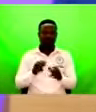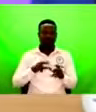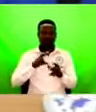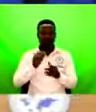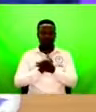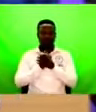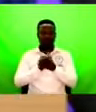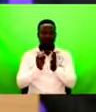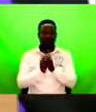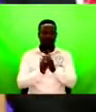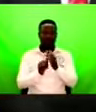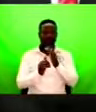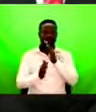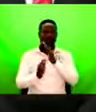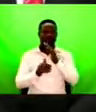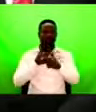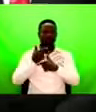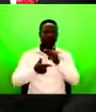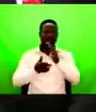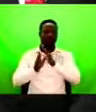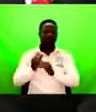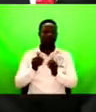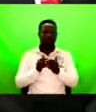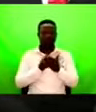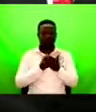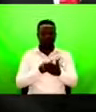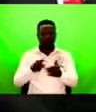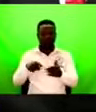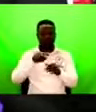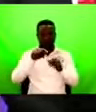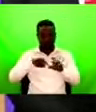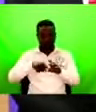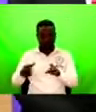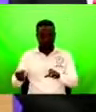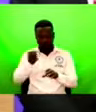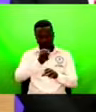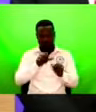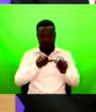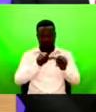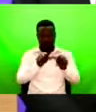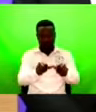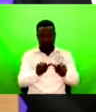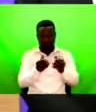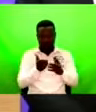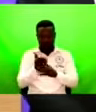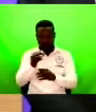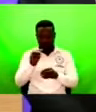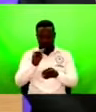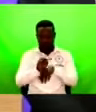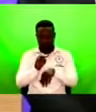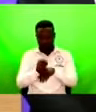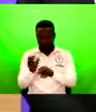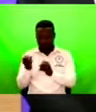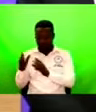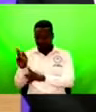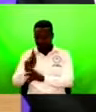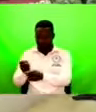the grace of God will be your portion as you step into this ministry, and through your ministry may souls be won for the